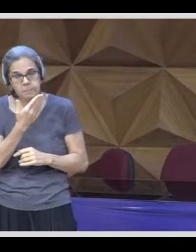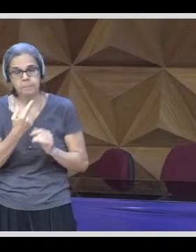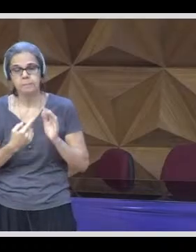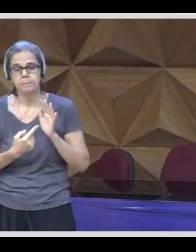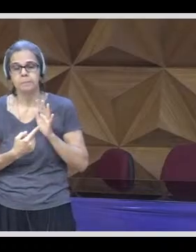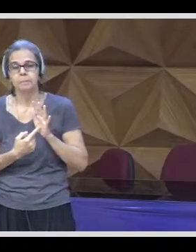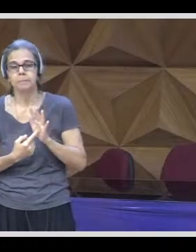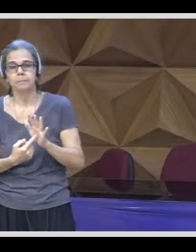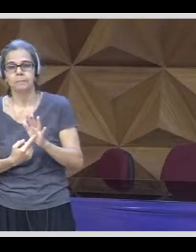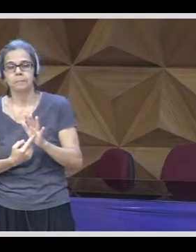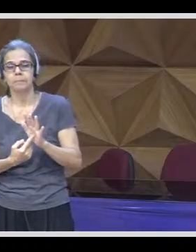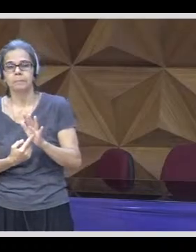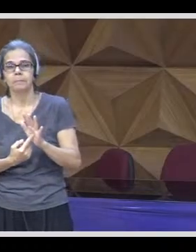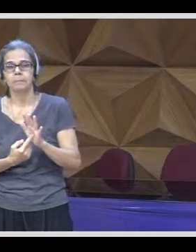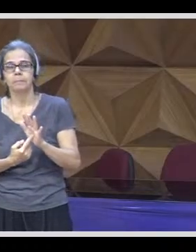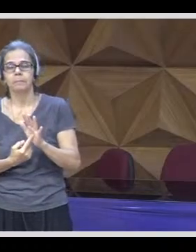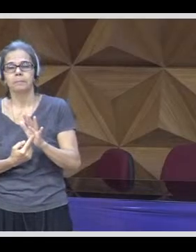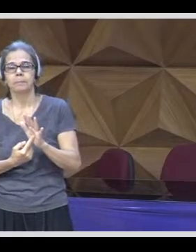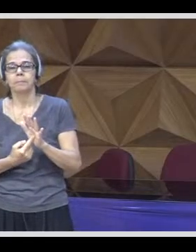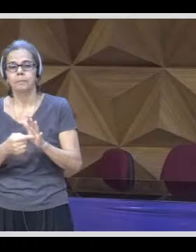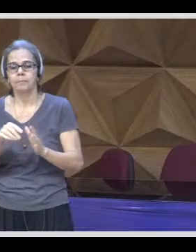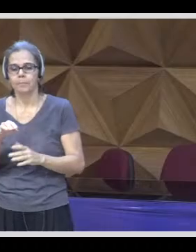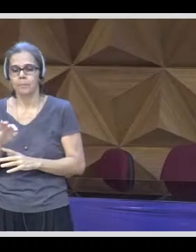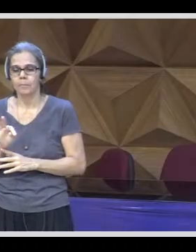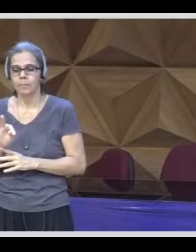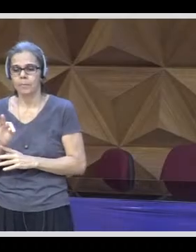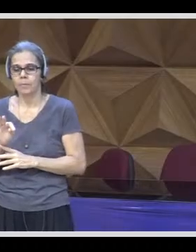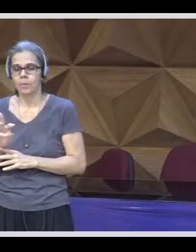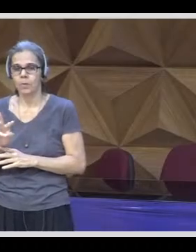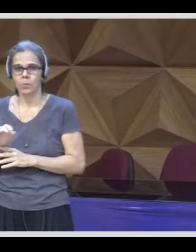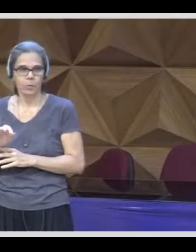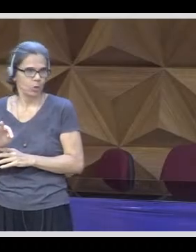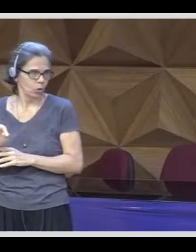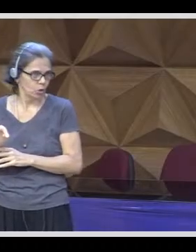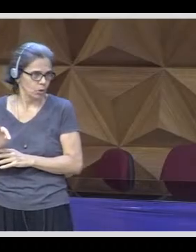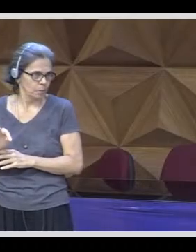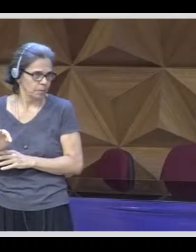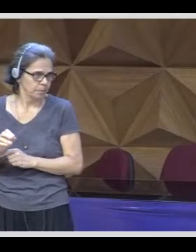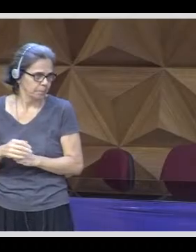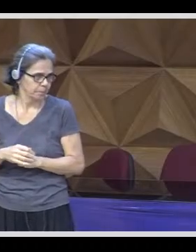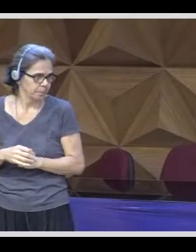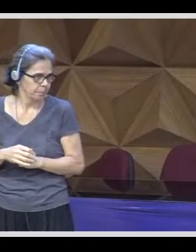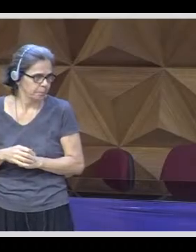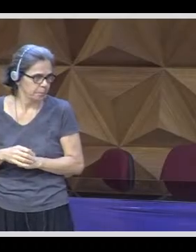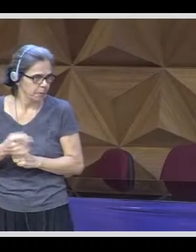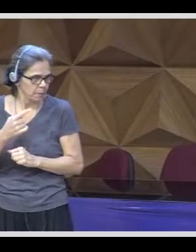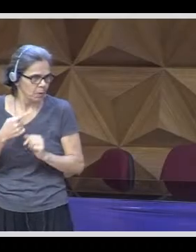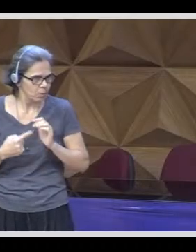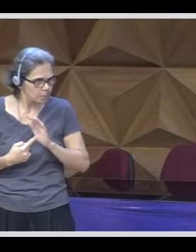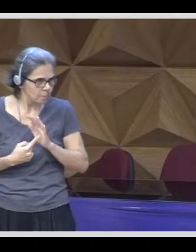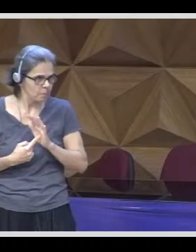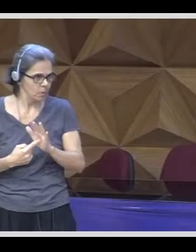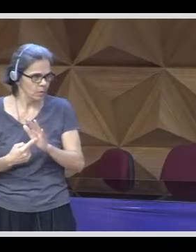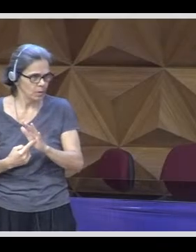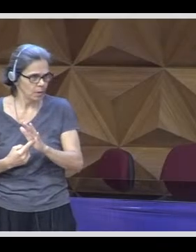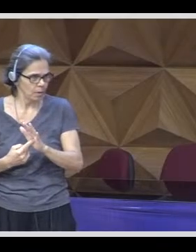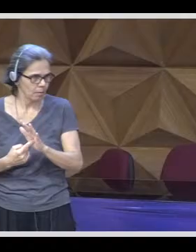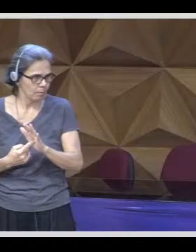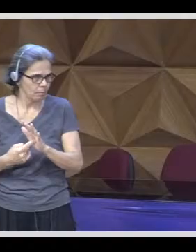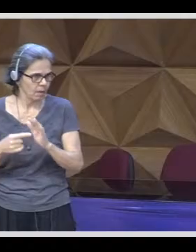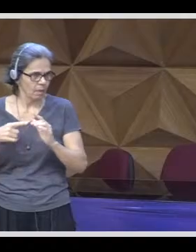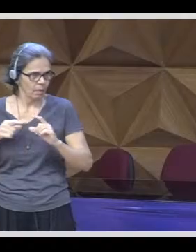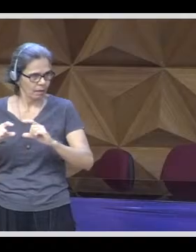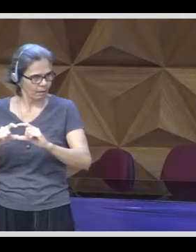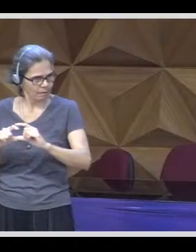collect streams that had words, tags, referring to, we had like this